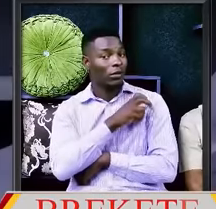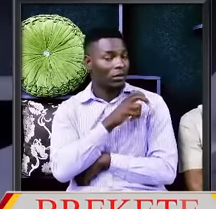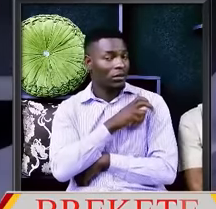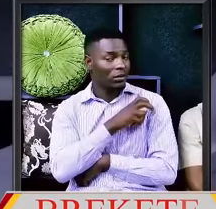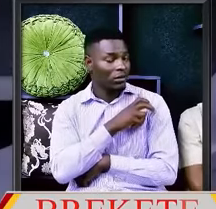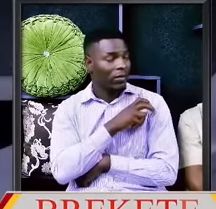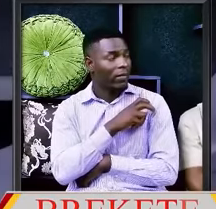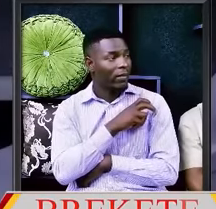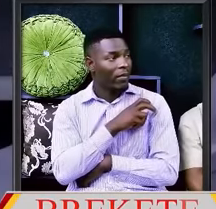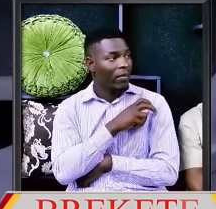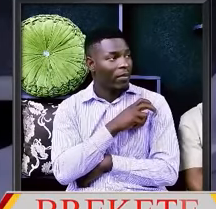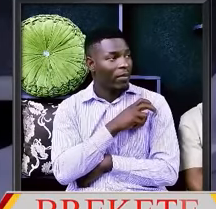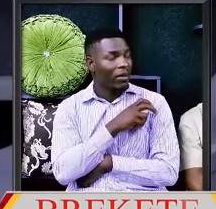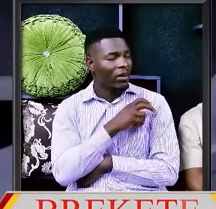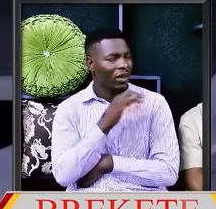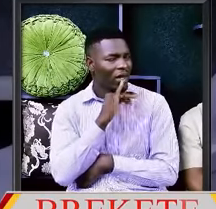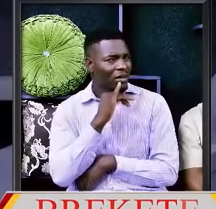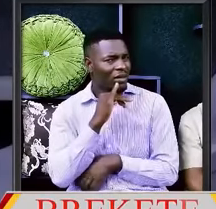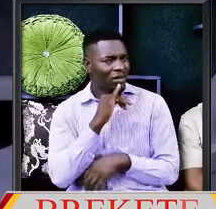police.